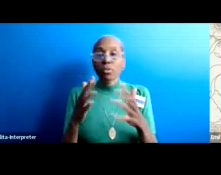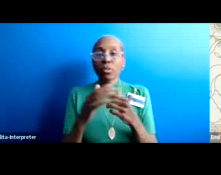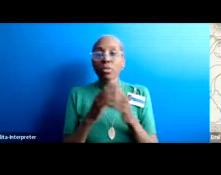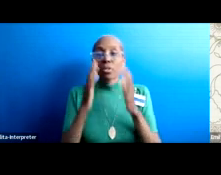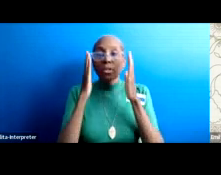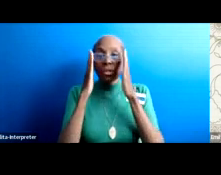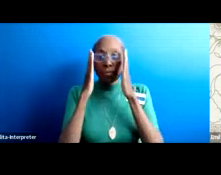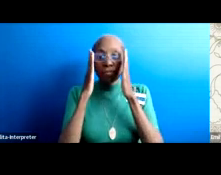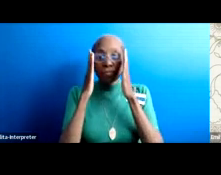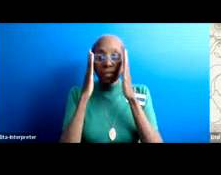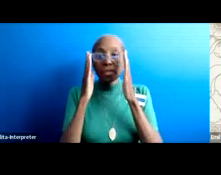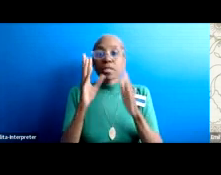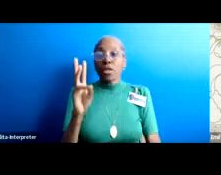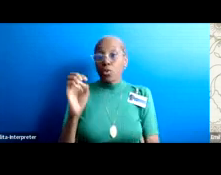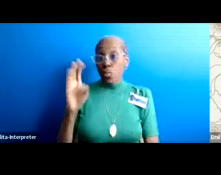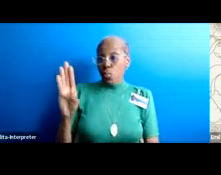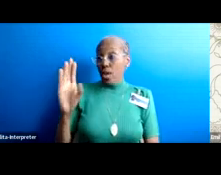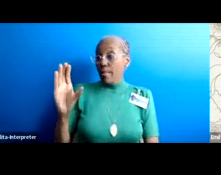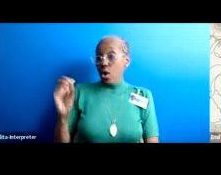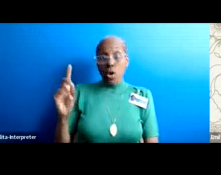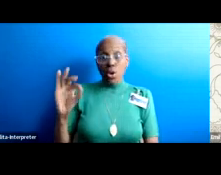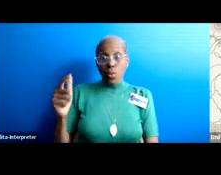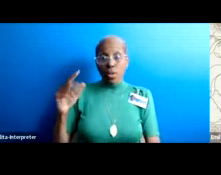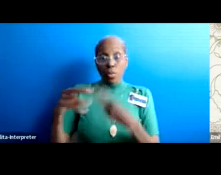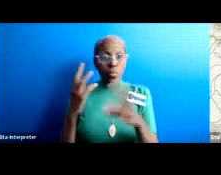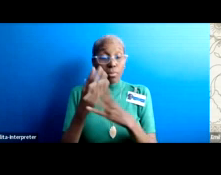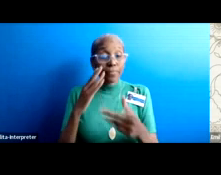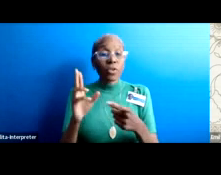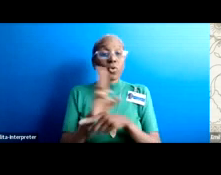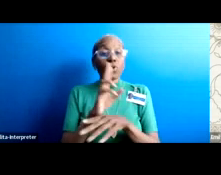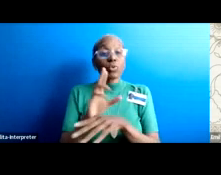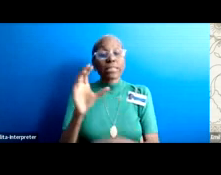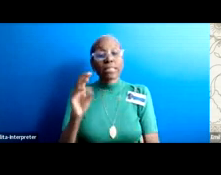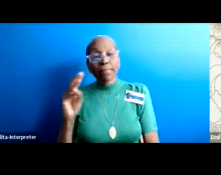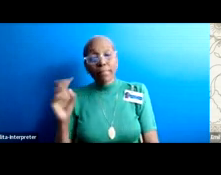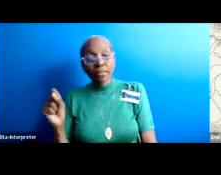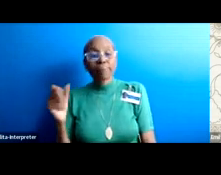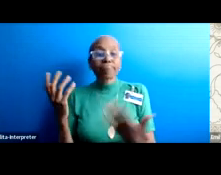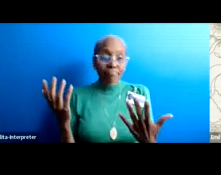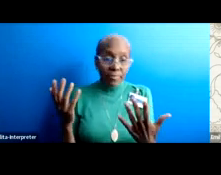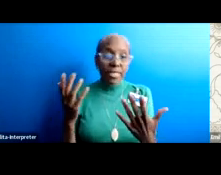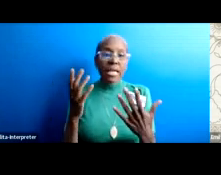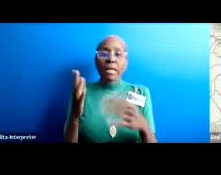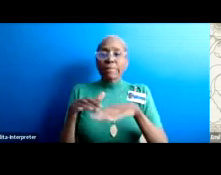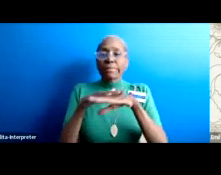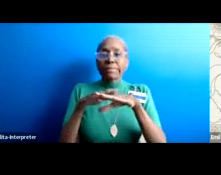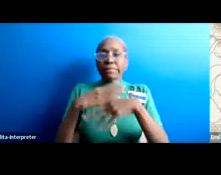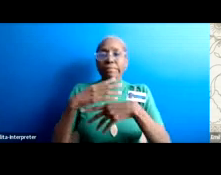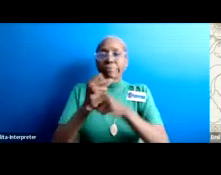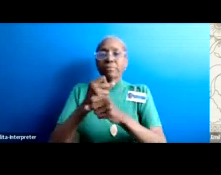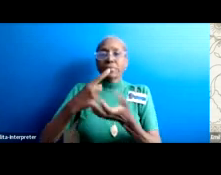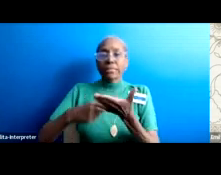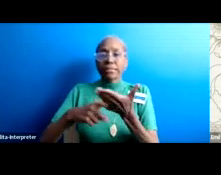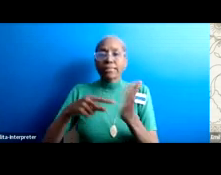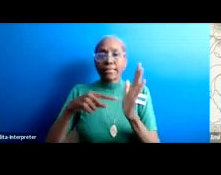in the web coding world, or if you're utilizing a CMS for that. So I'm just going to briefly touch